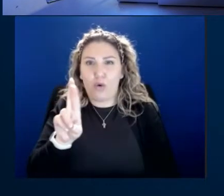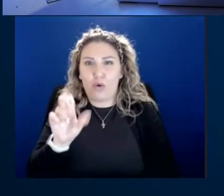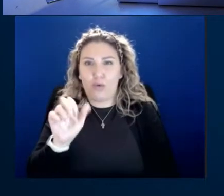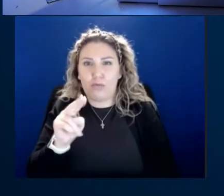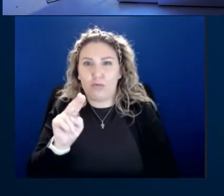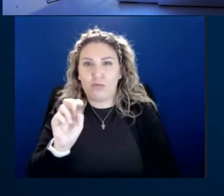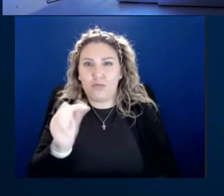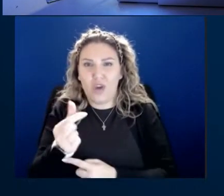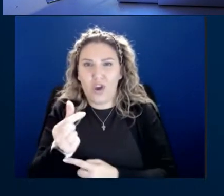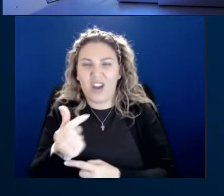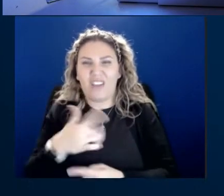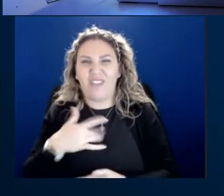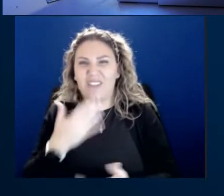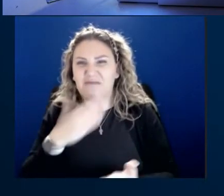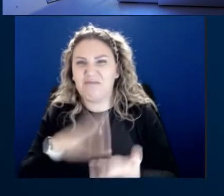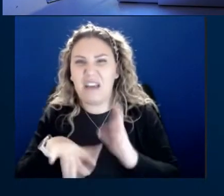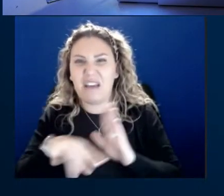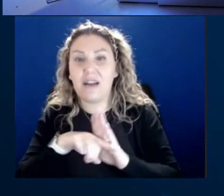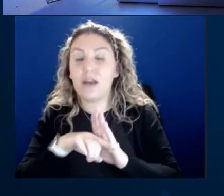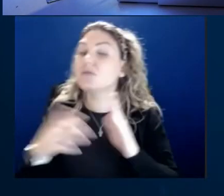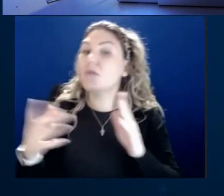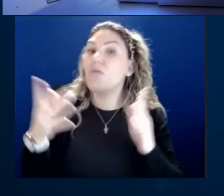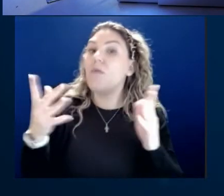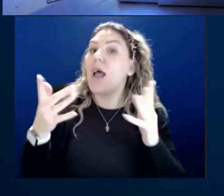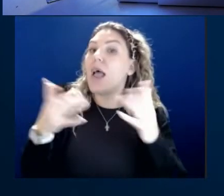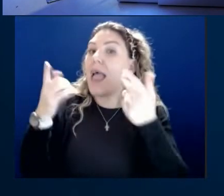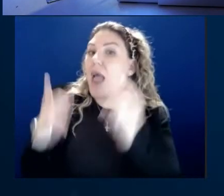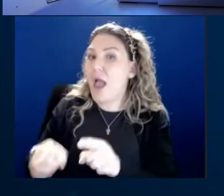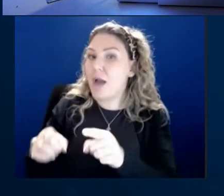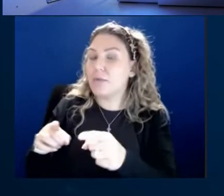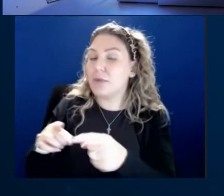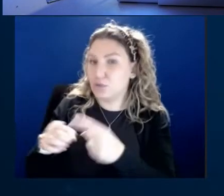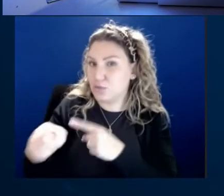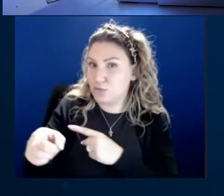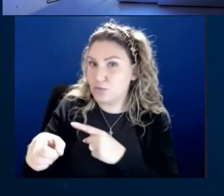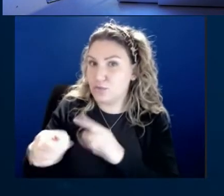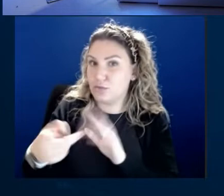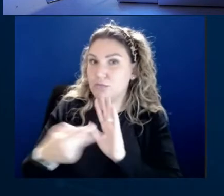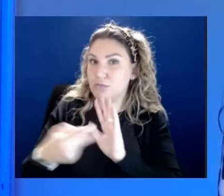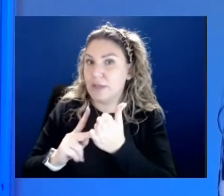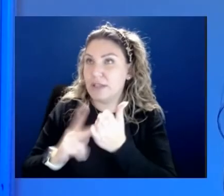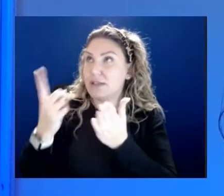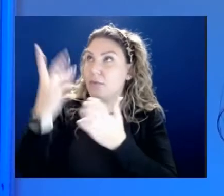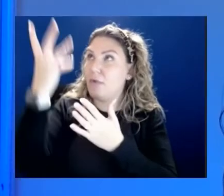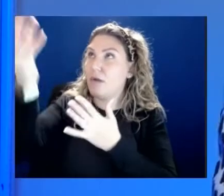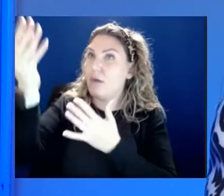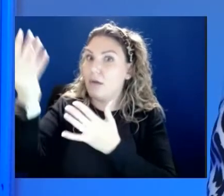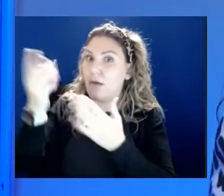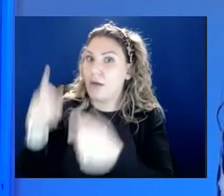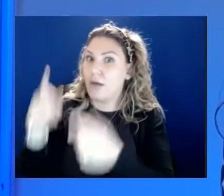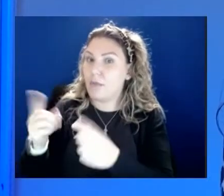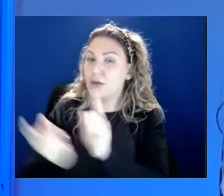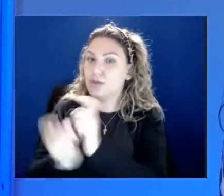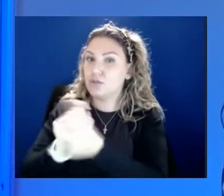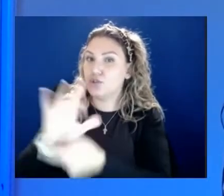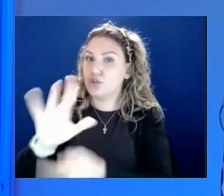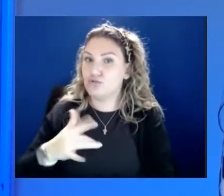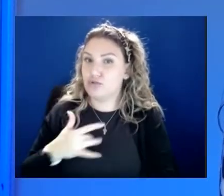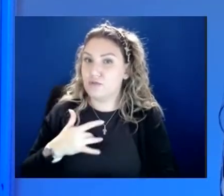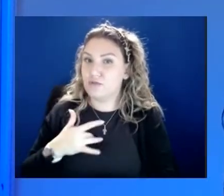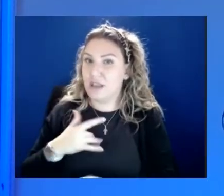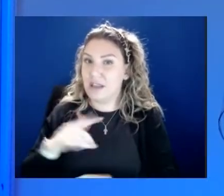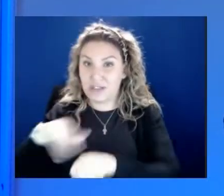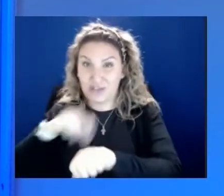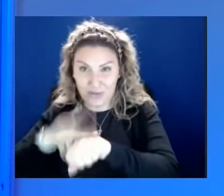Yeah. So what happened to you? Acknowledging that something external has changed the way you feel, which is a totally normal experience.